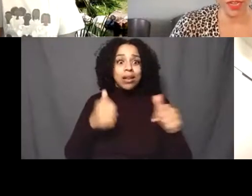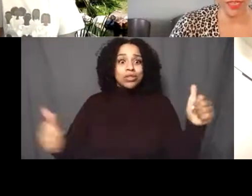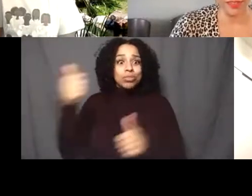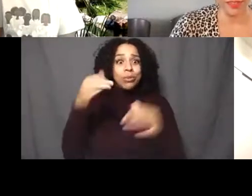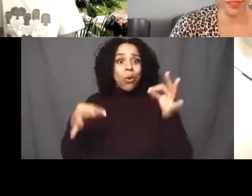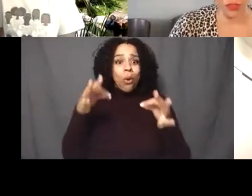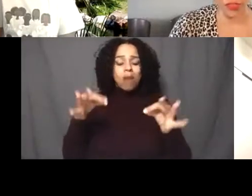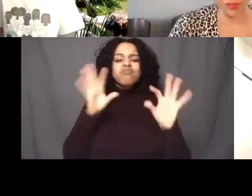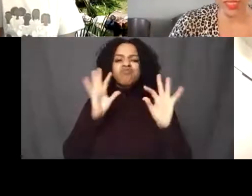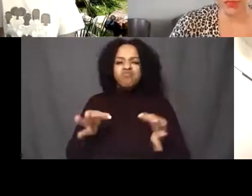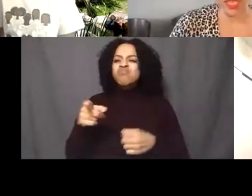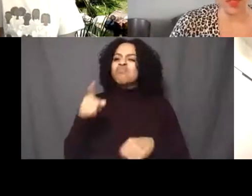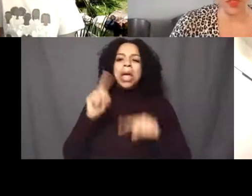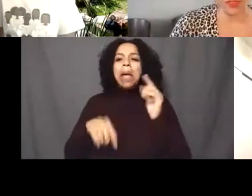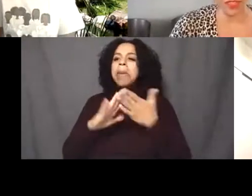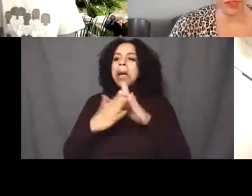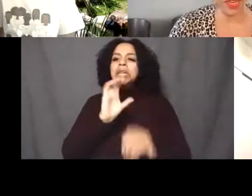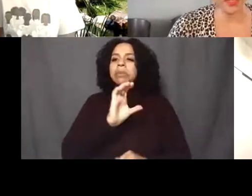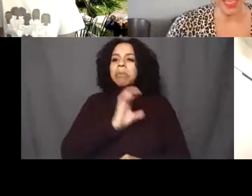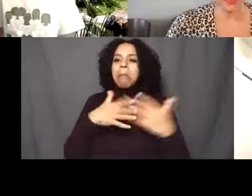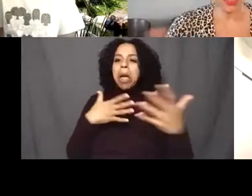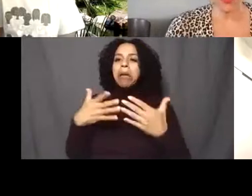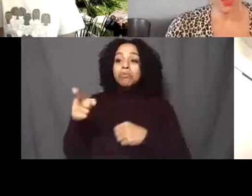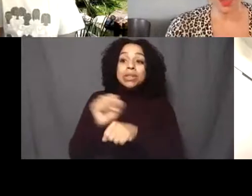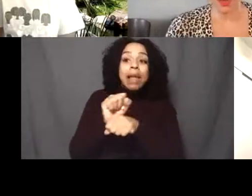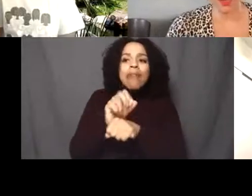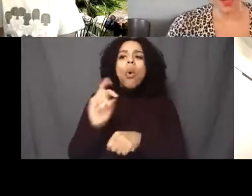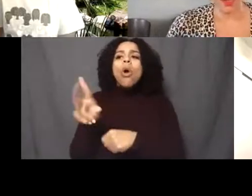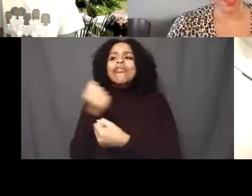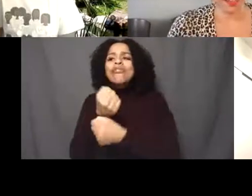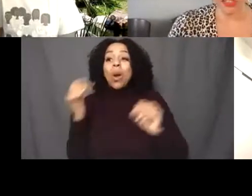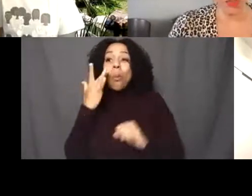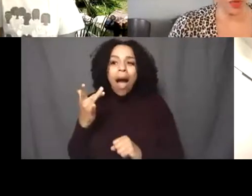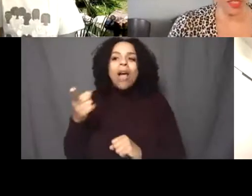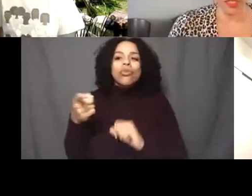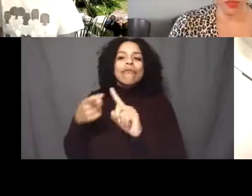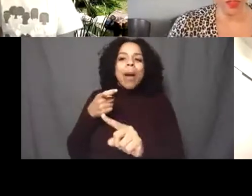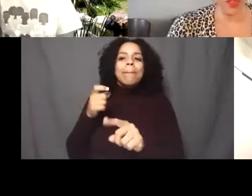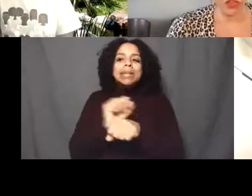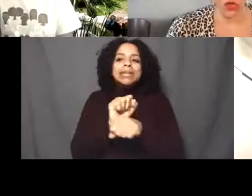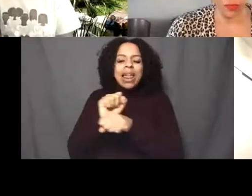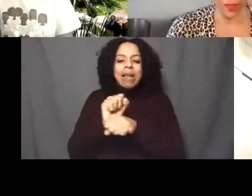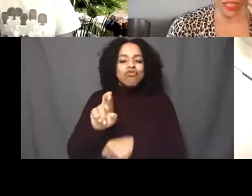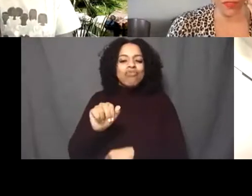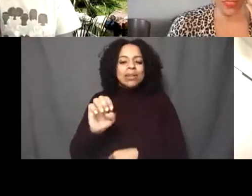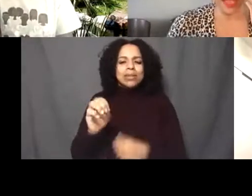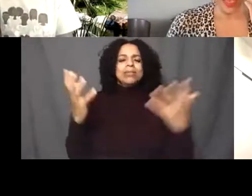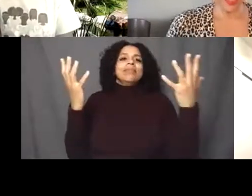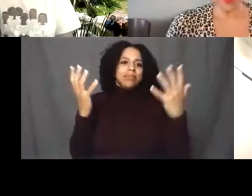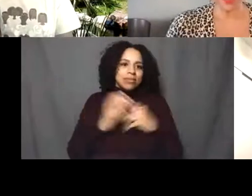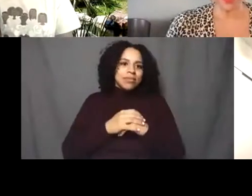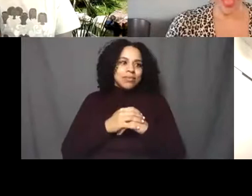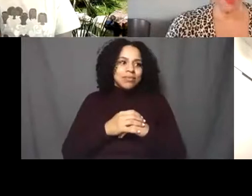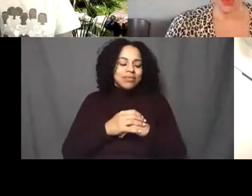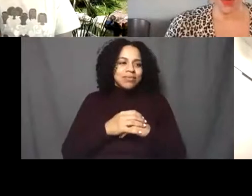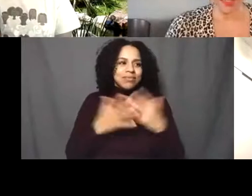whether enslaved or free, because we came from a slave race. So here we are in a country, the only country we've ever known, many of us, and